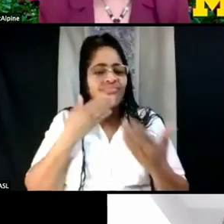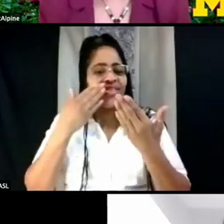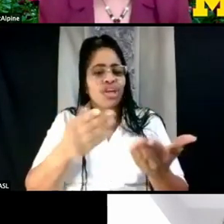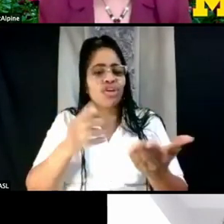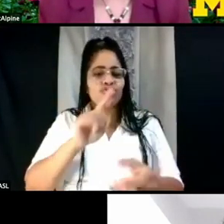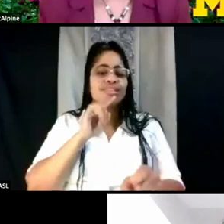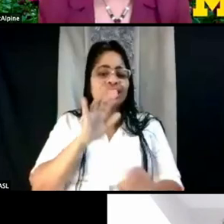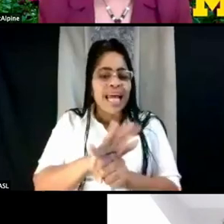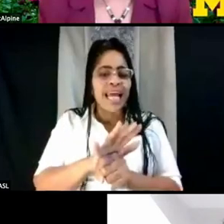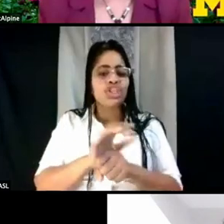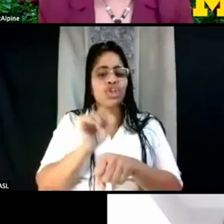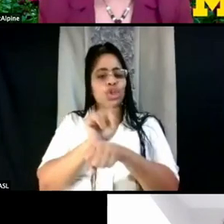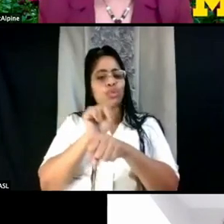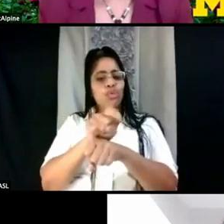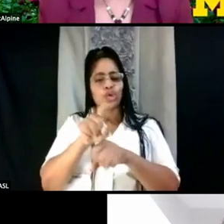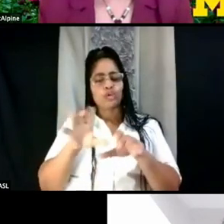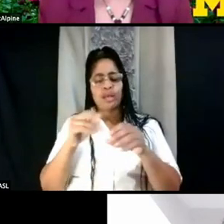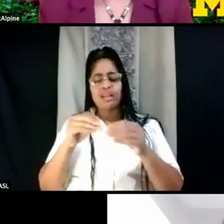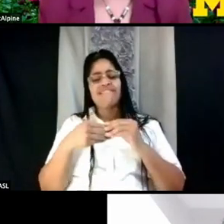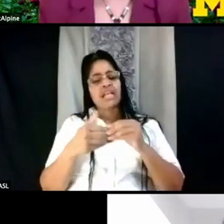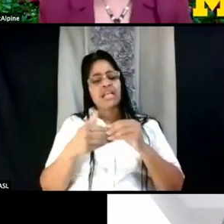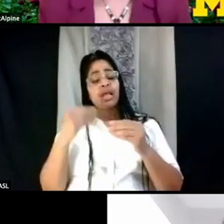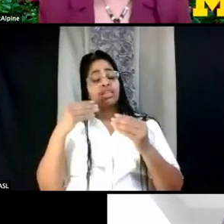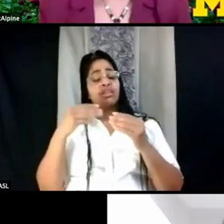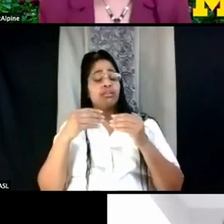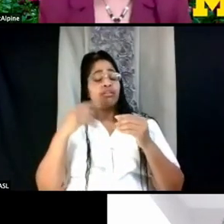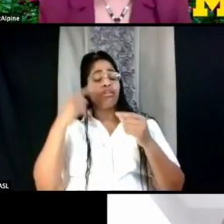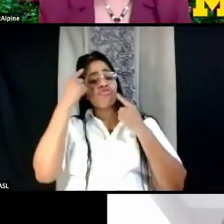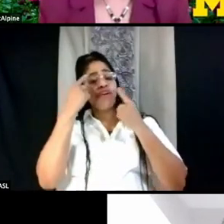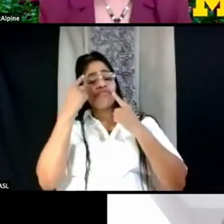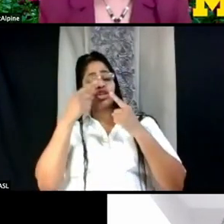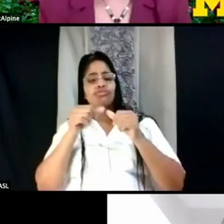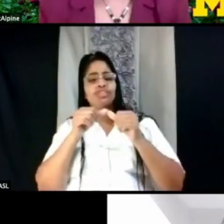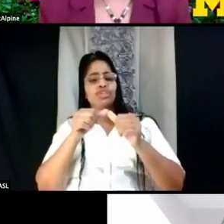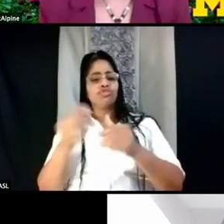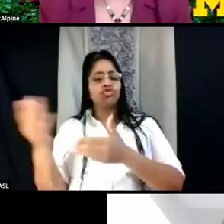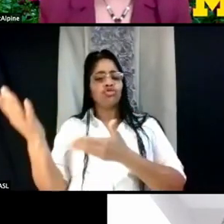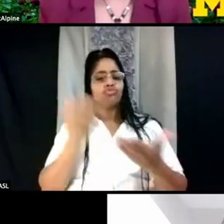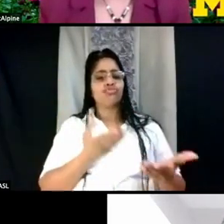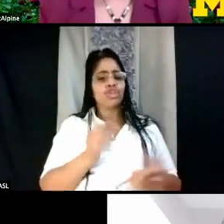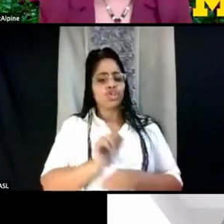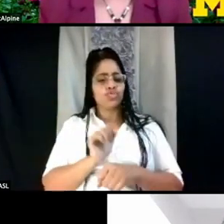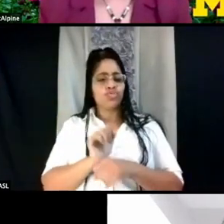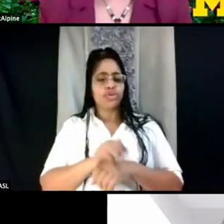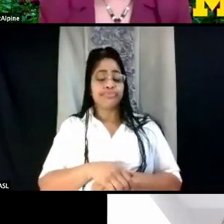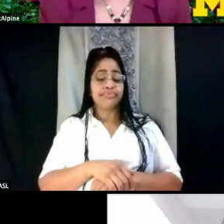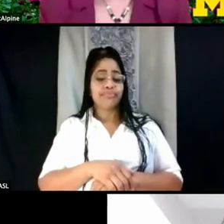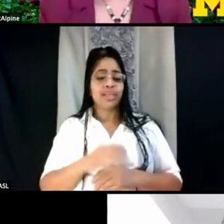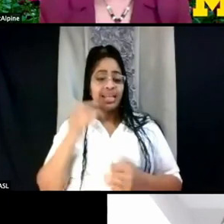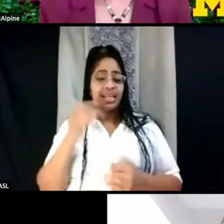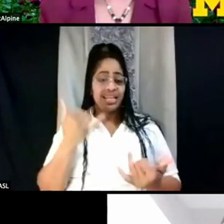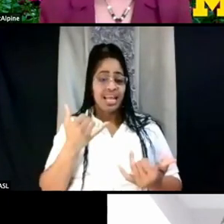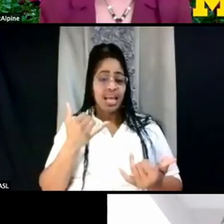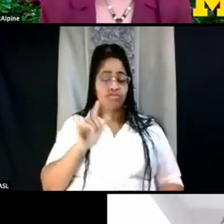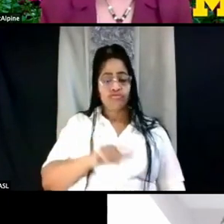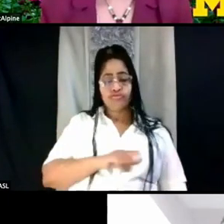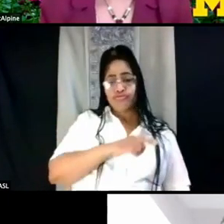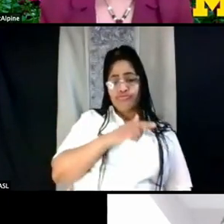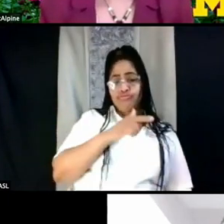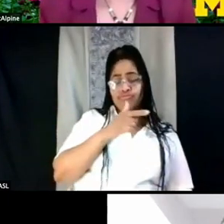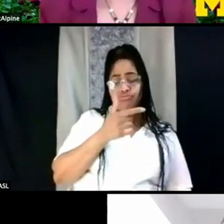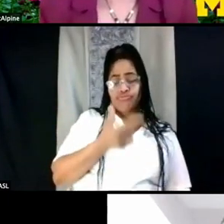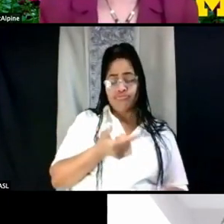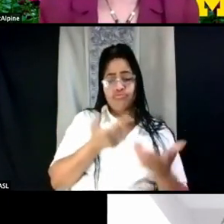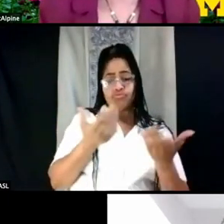we do and the flexibility and the thoughtfulness that you continue to bring to it. So I'll turn next to talking about